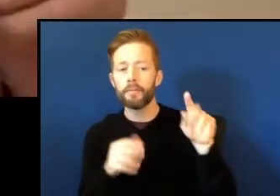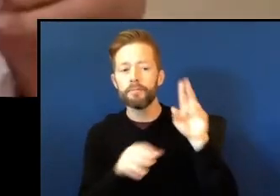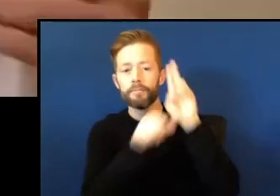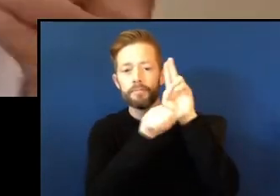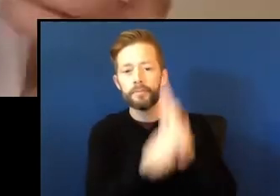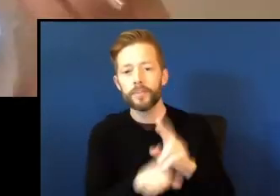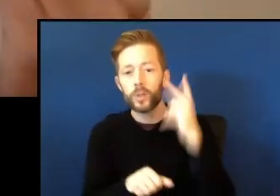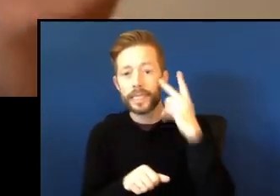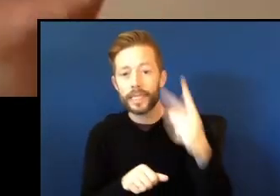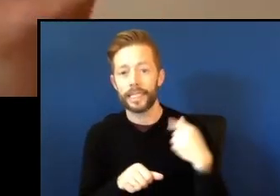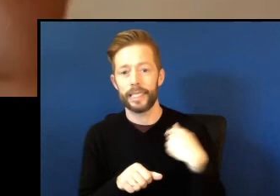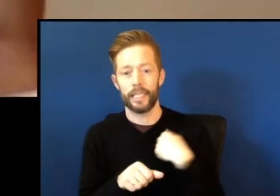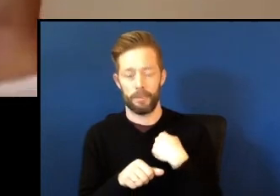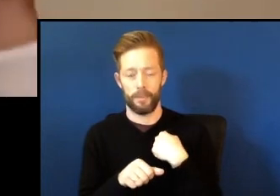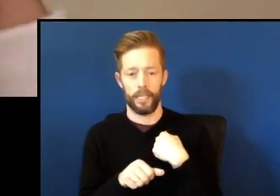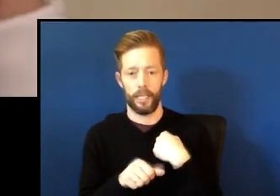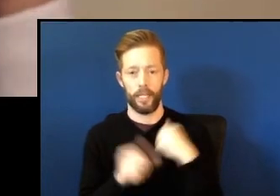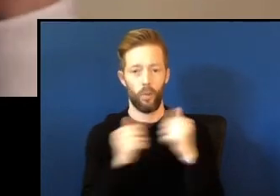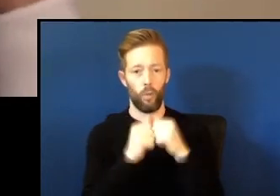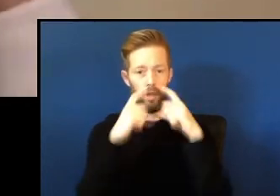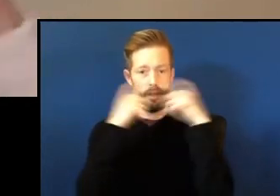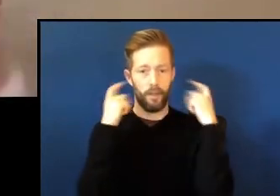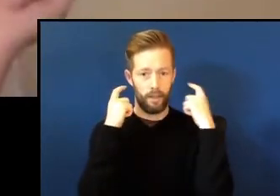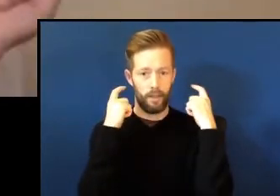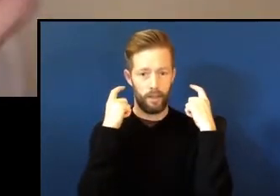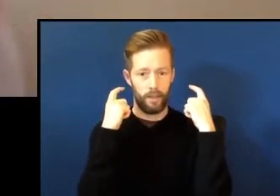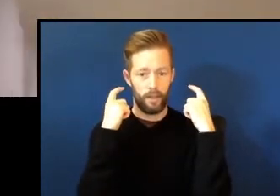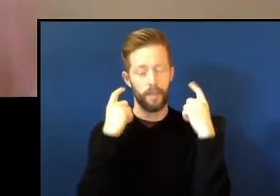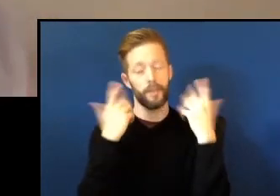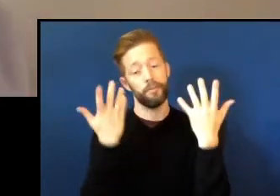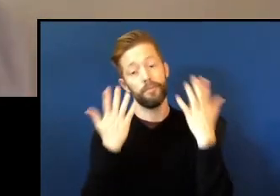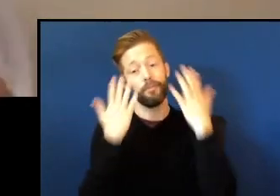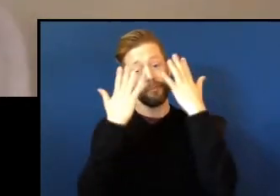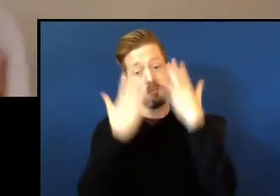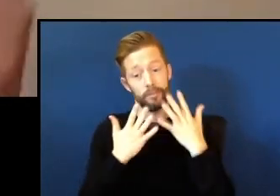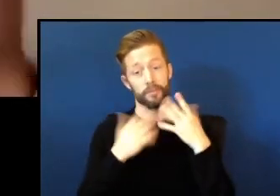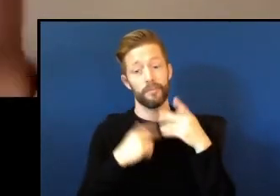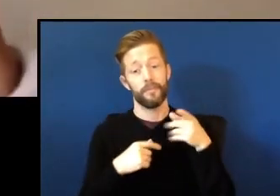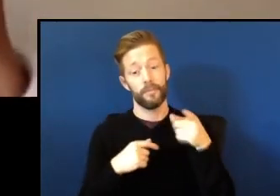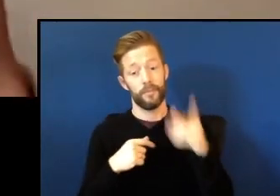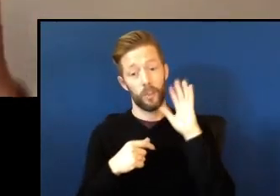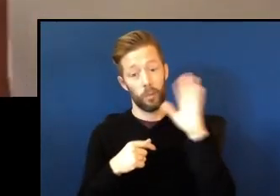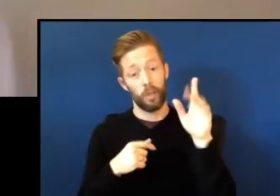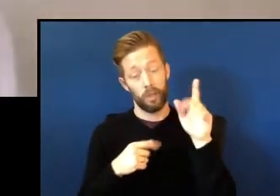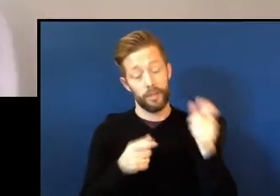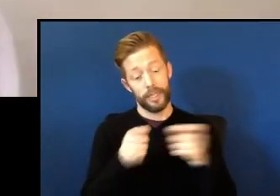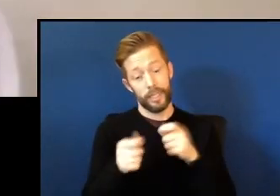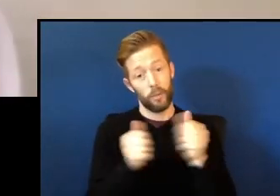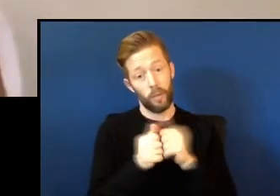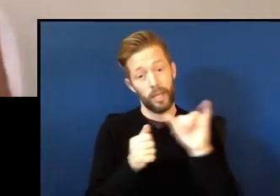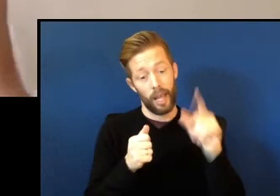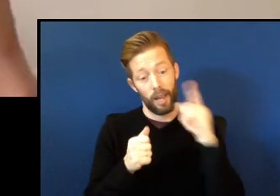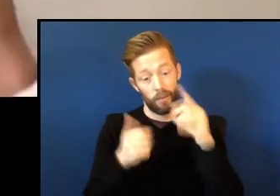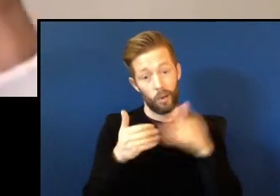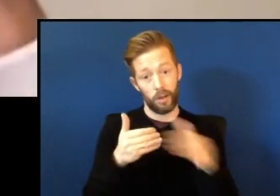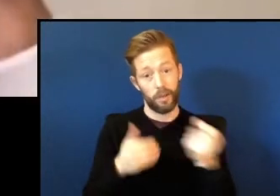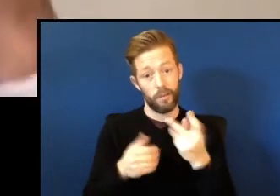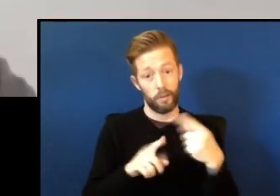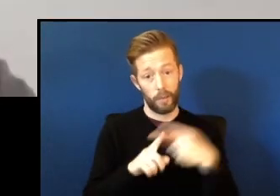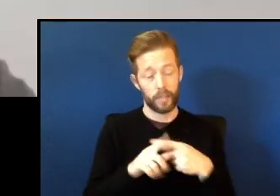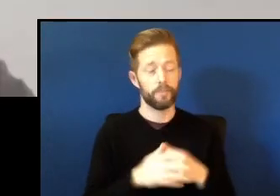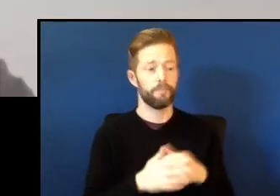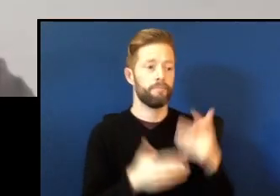to seeing me using something over my face because unfortunately, they're going to be dealing with that for a few